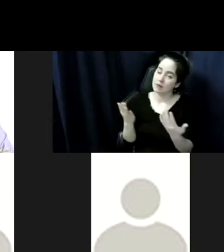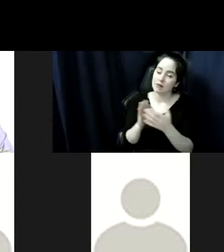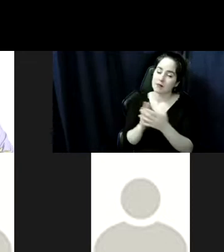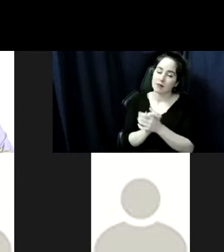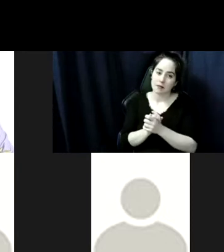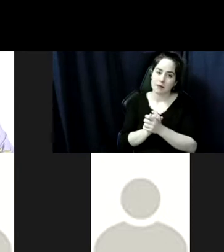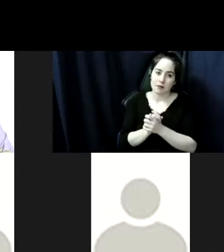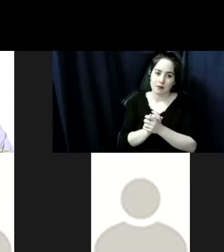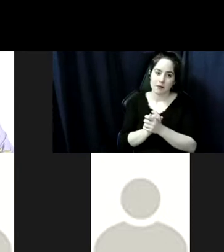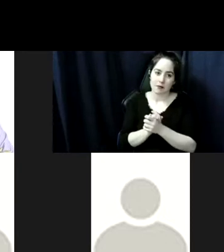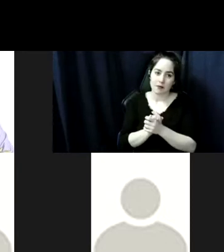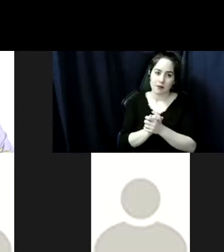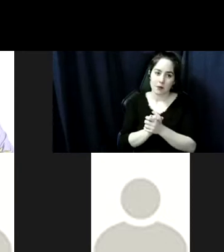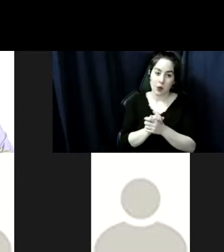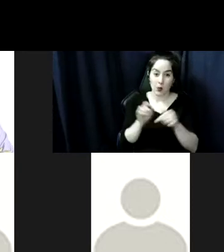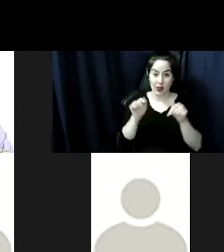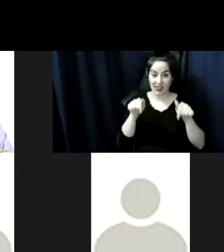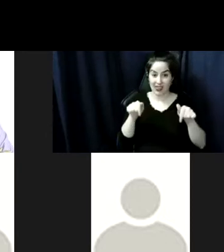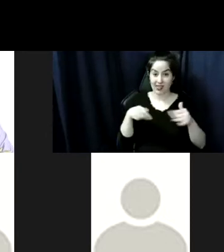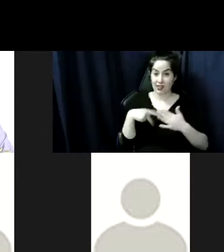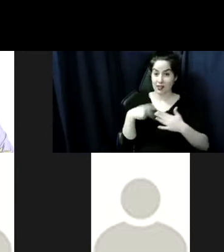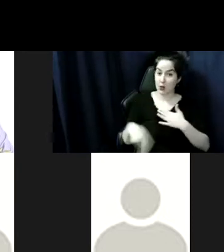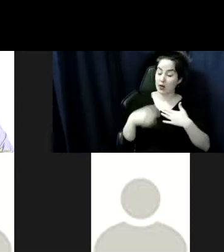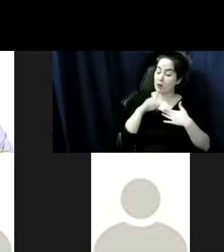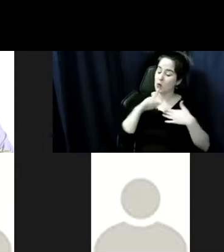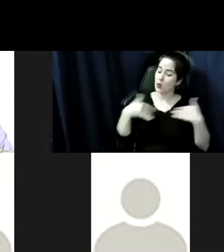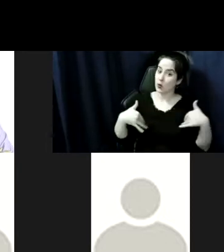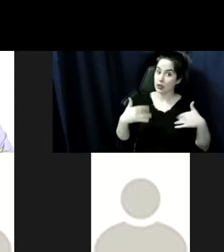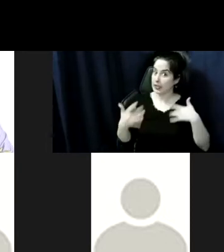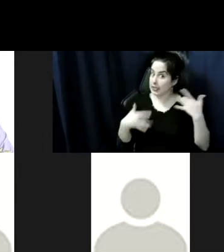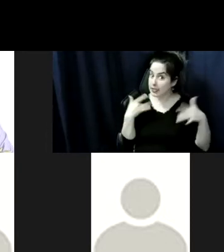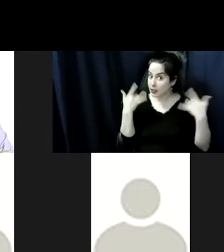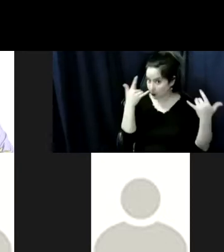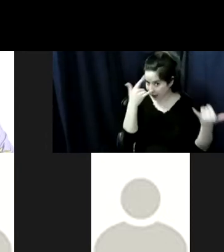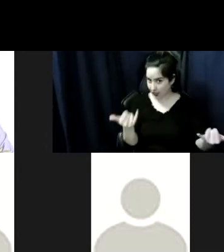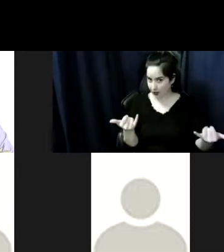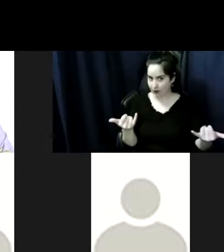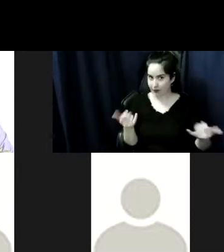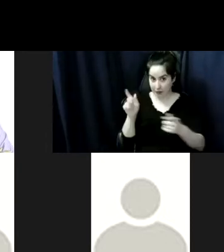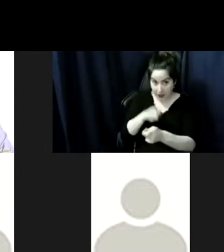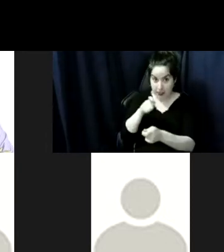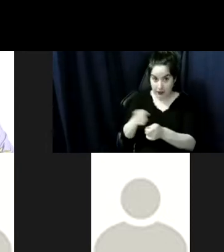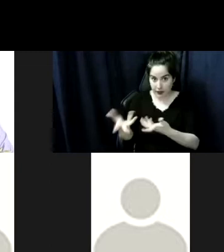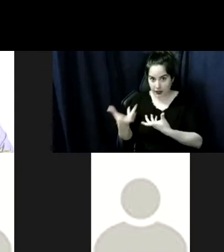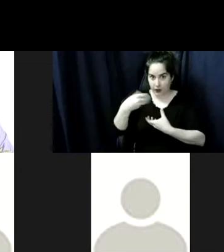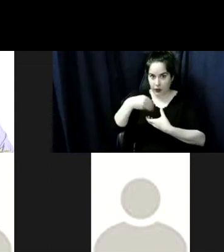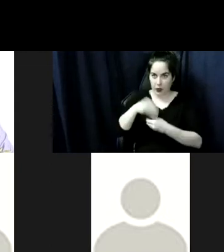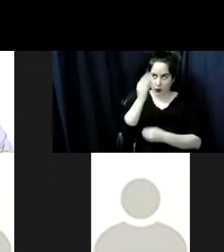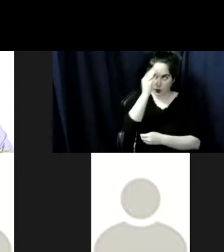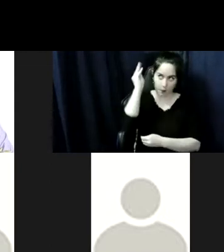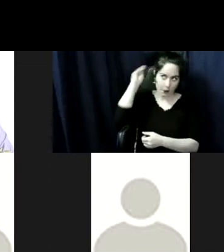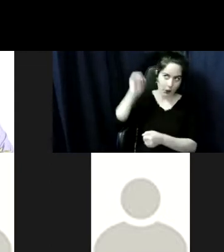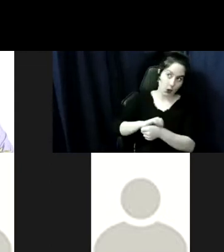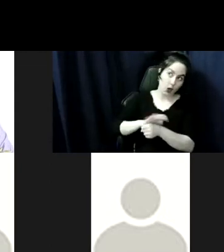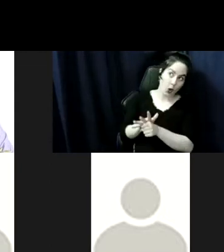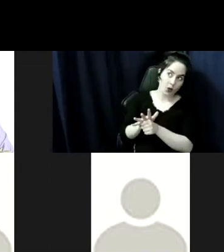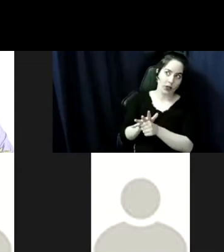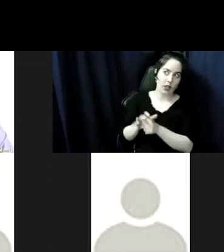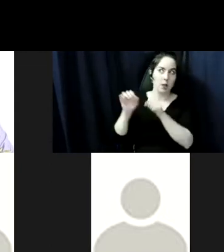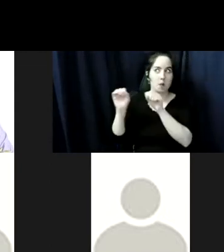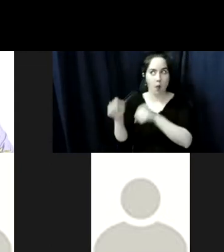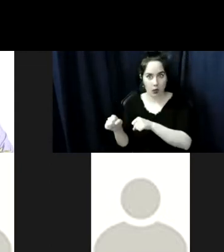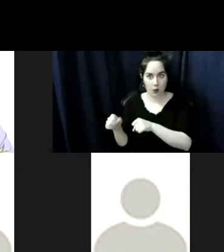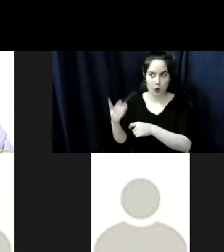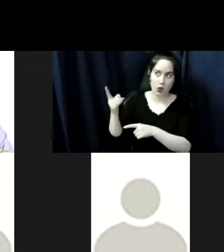this program is really exciting right now, especially considering COVID, that it may offer a lot of relief for